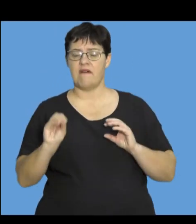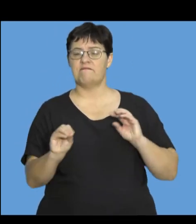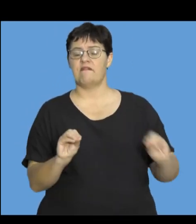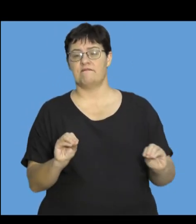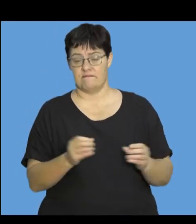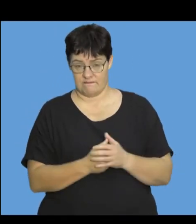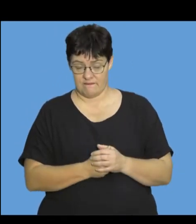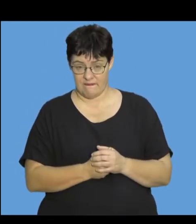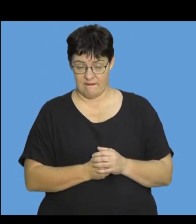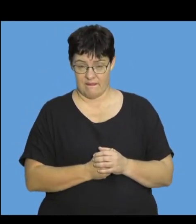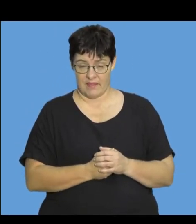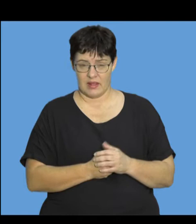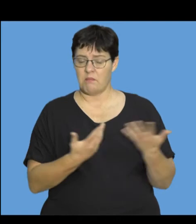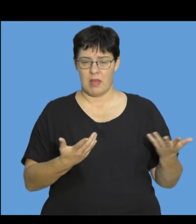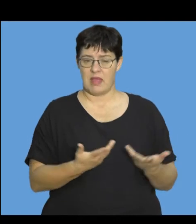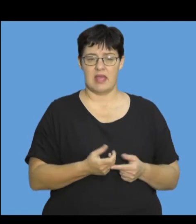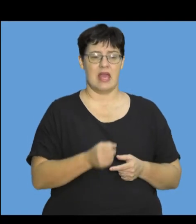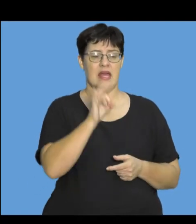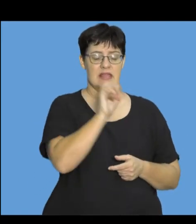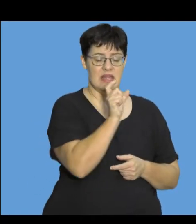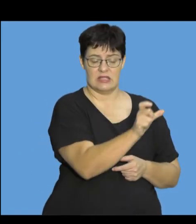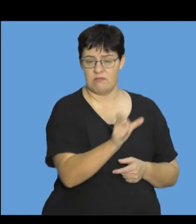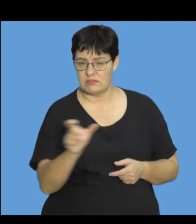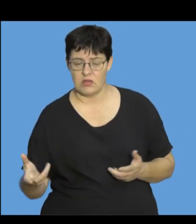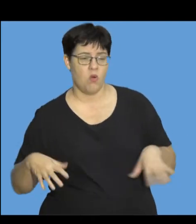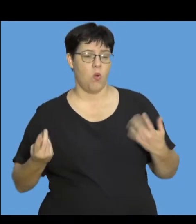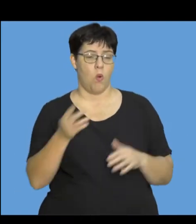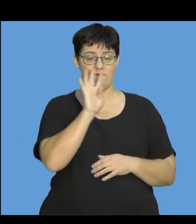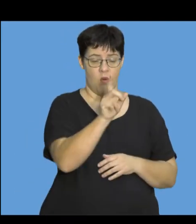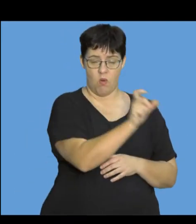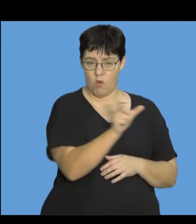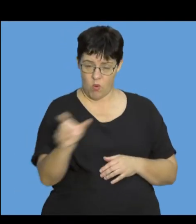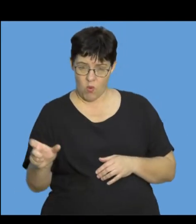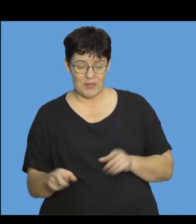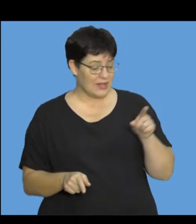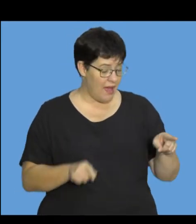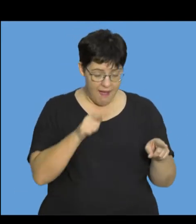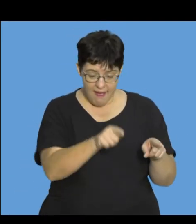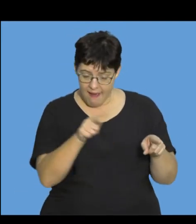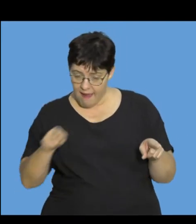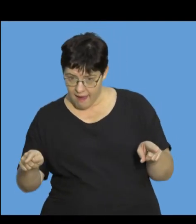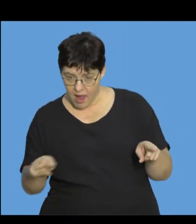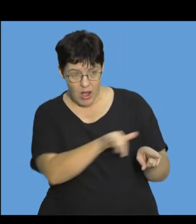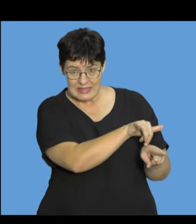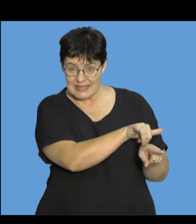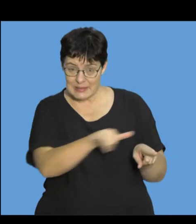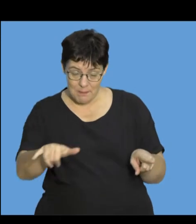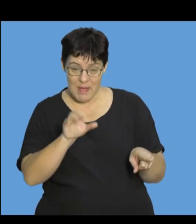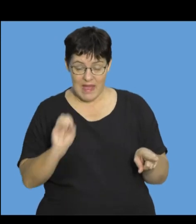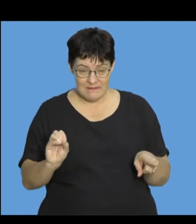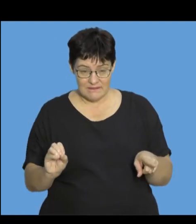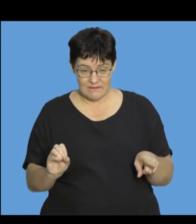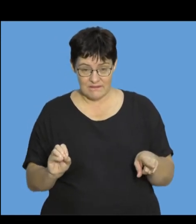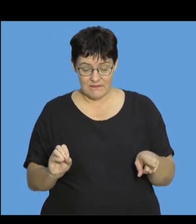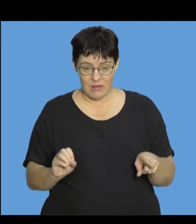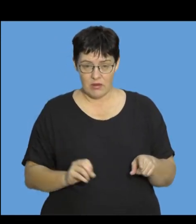that we are dealing with, right? It might be 3 terms, it might be 4 terms, as long as there is one thing that's common throughout. Not common